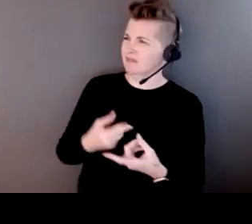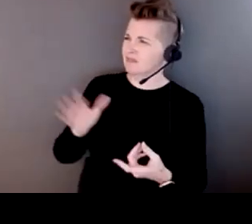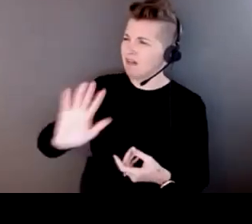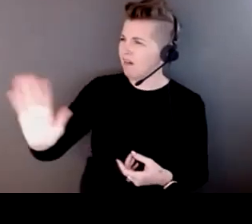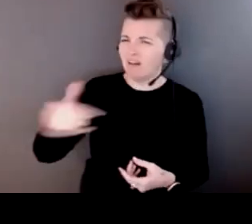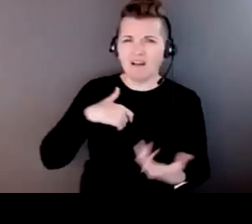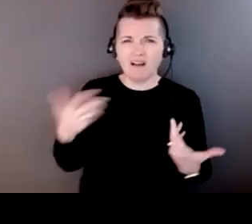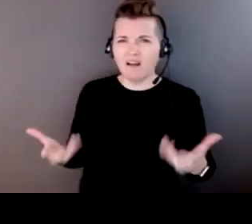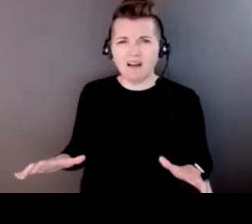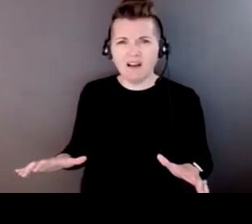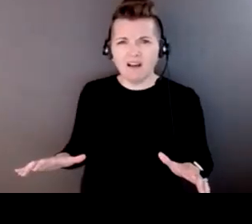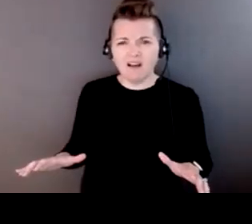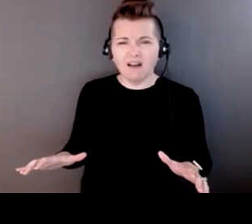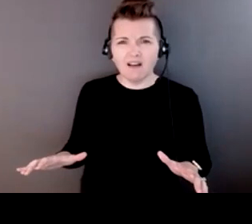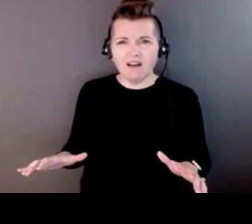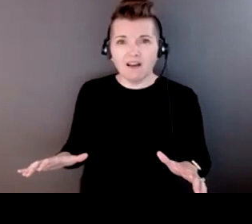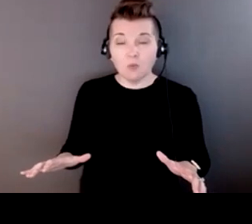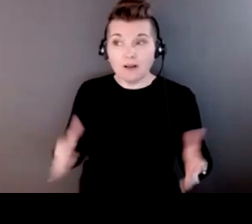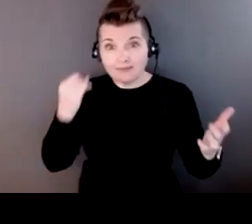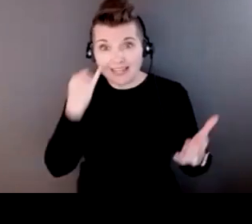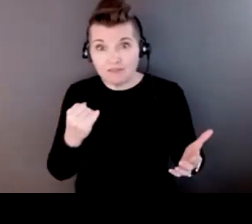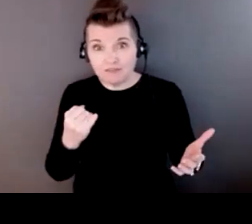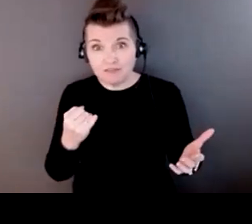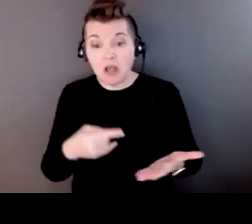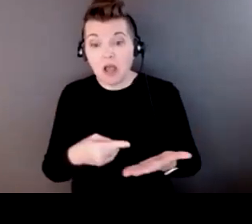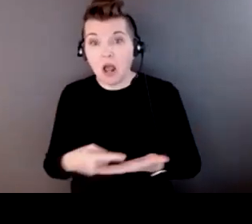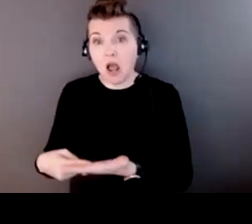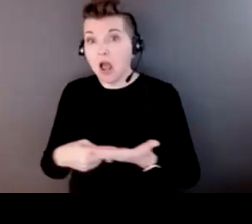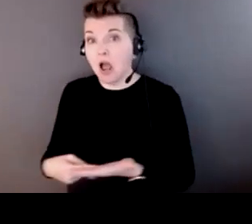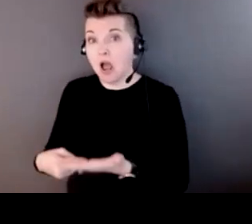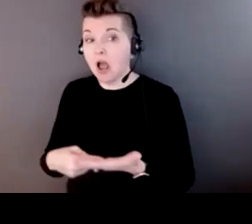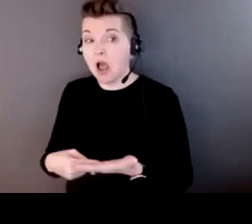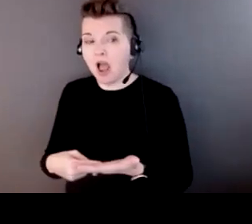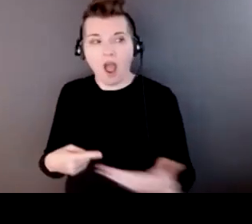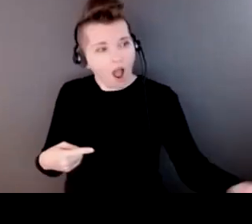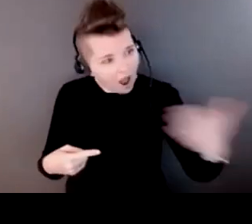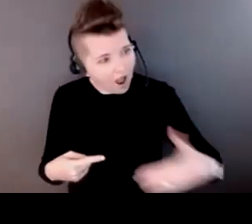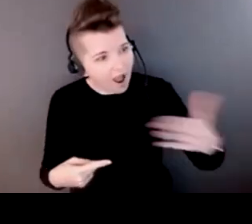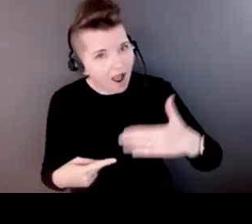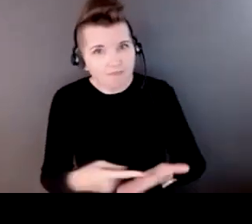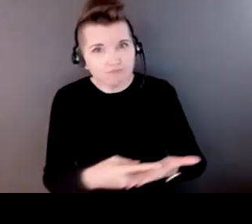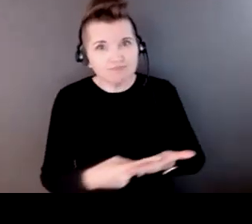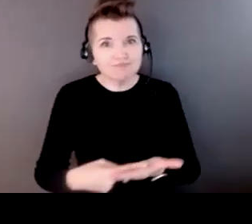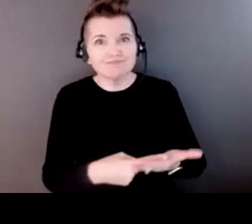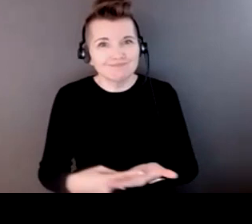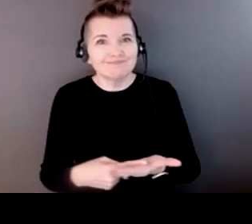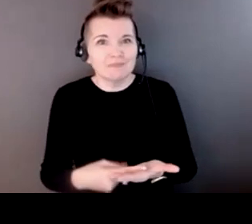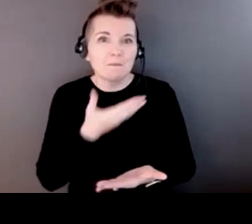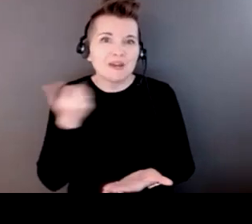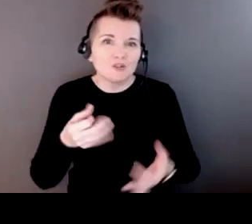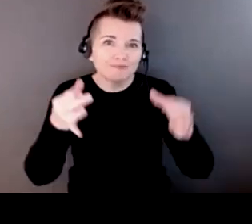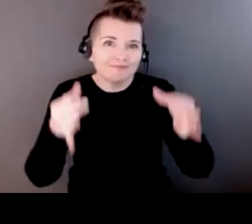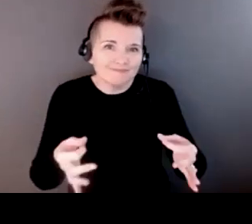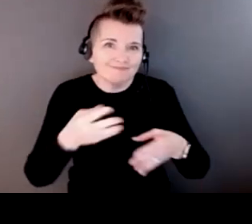Well, maybe if you have included them in that process, then you might come to some better resolution, as you just mentioned. So that's